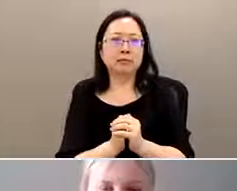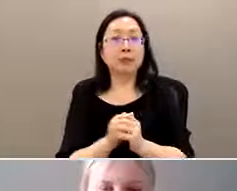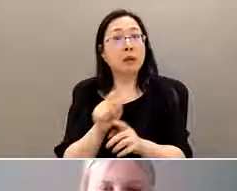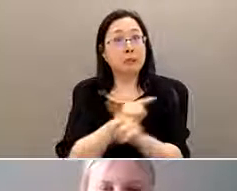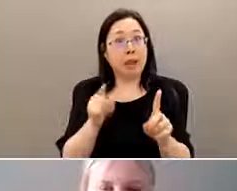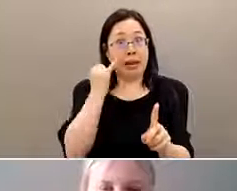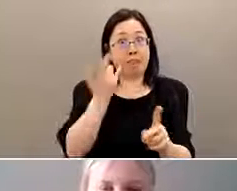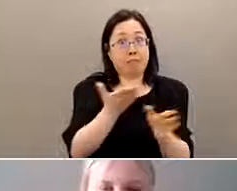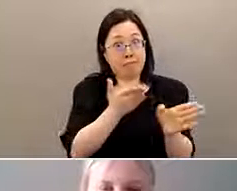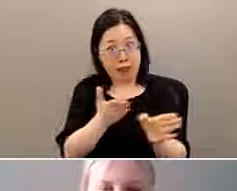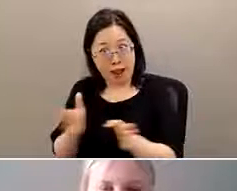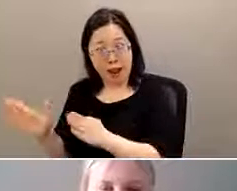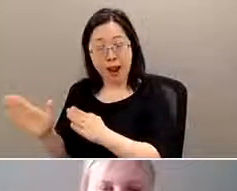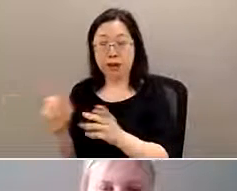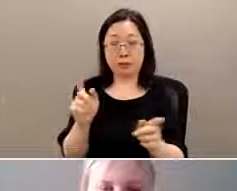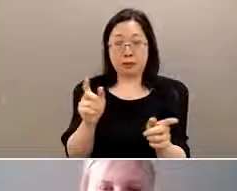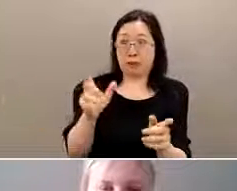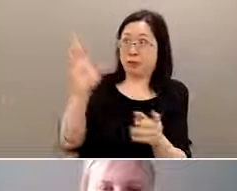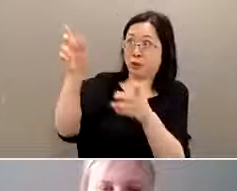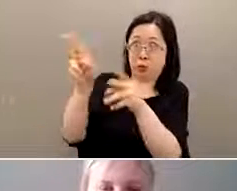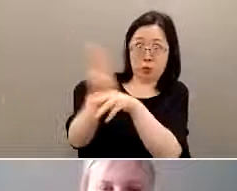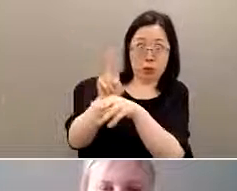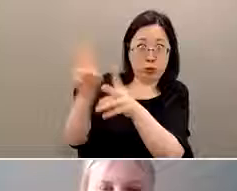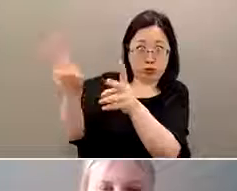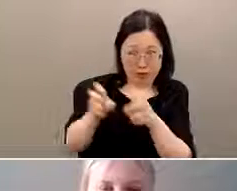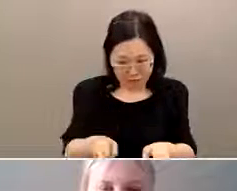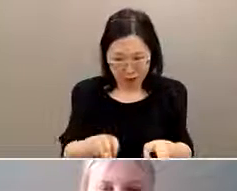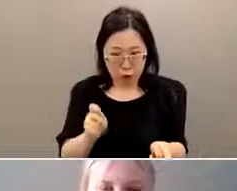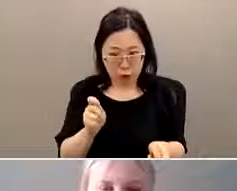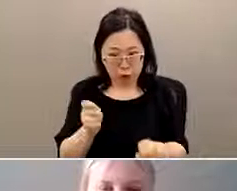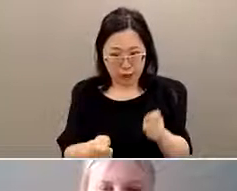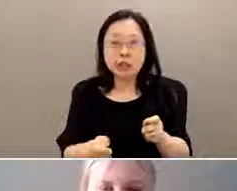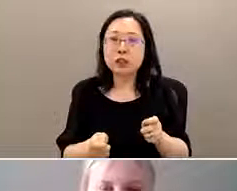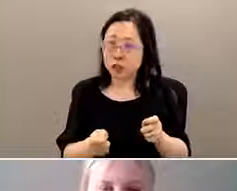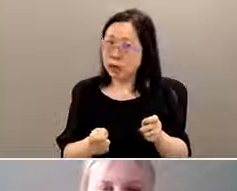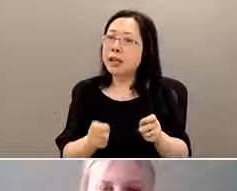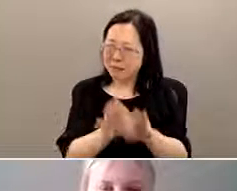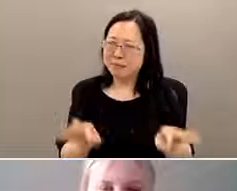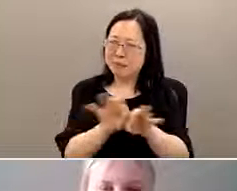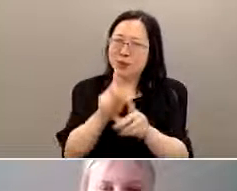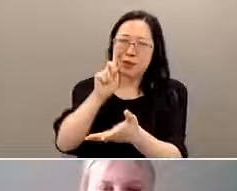upon it and sharing that creation, that you still acknowledge the